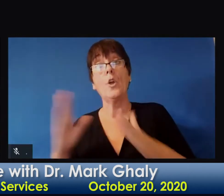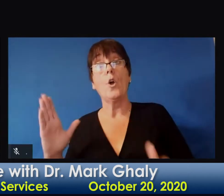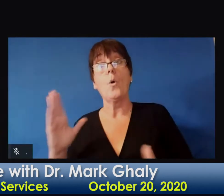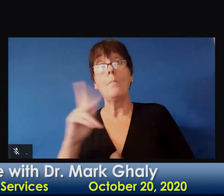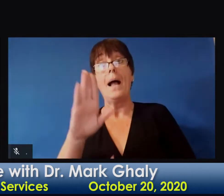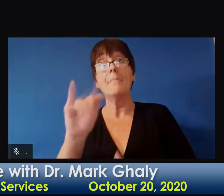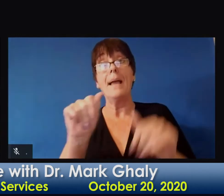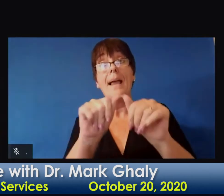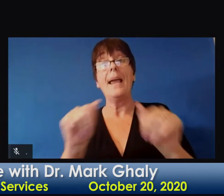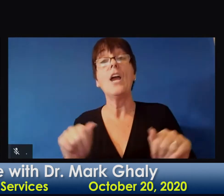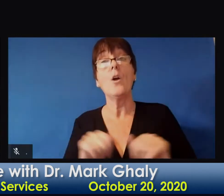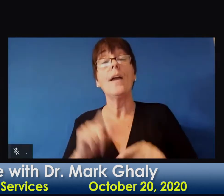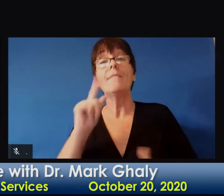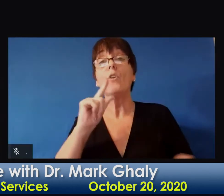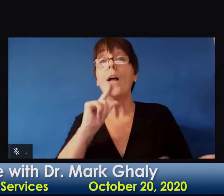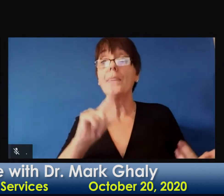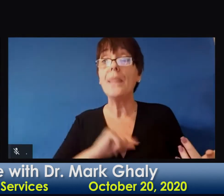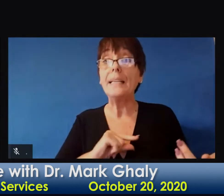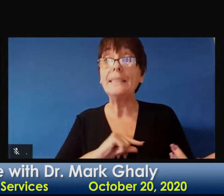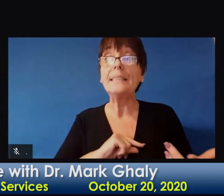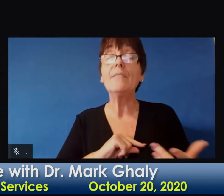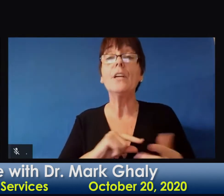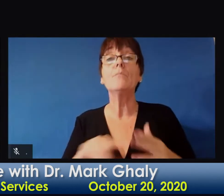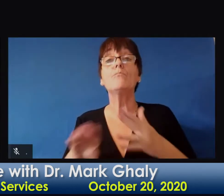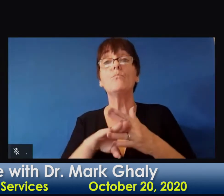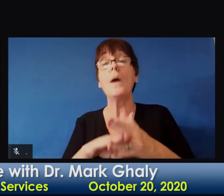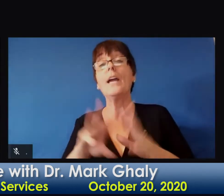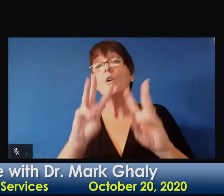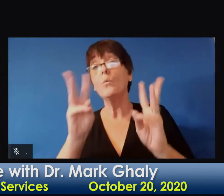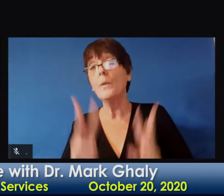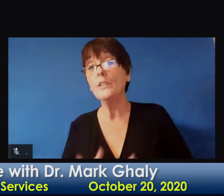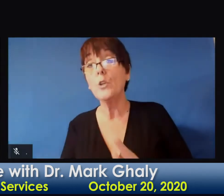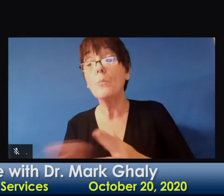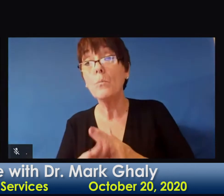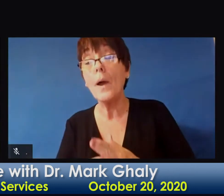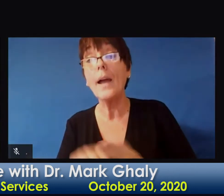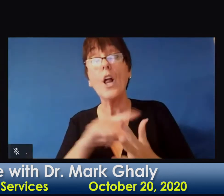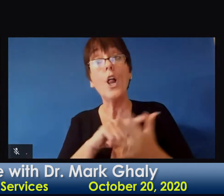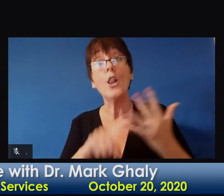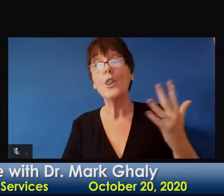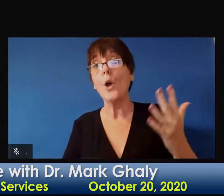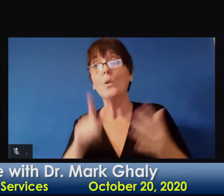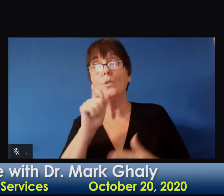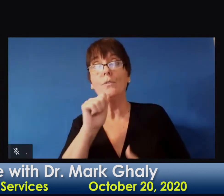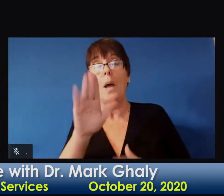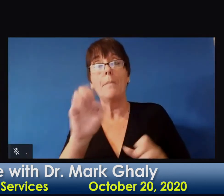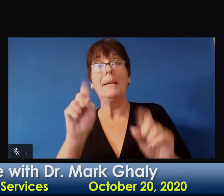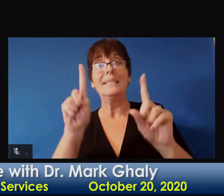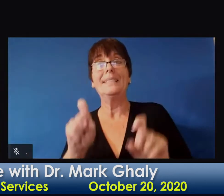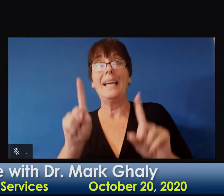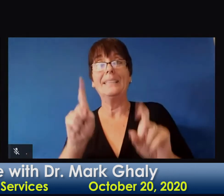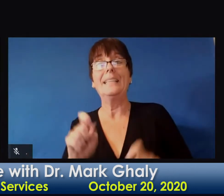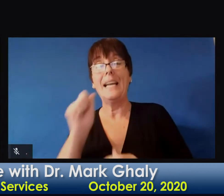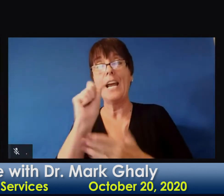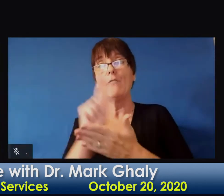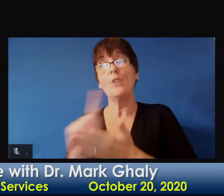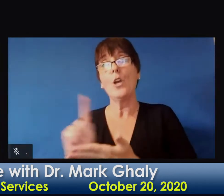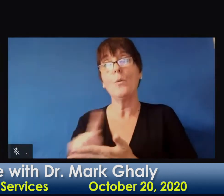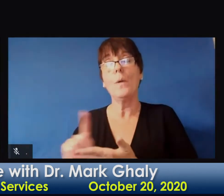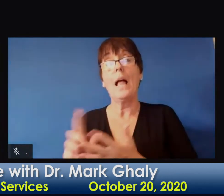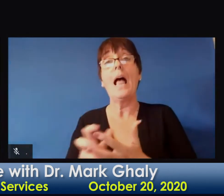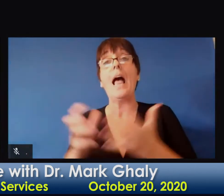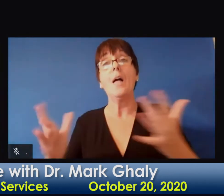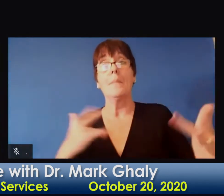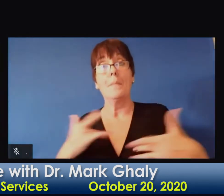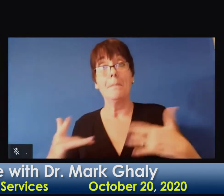Area for Thanksgiving break and winter break, the ones that have not necessarily been tested every week, how much of a